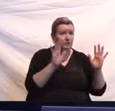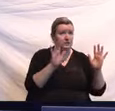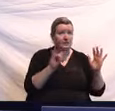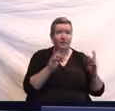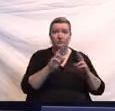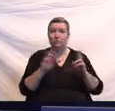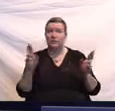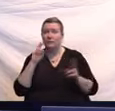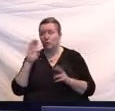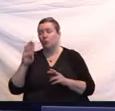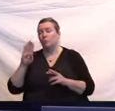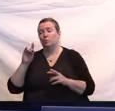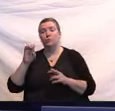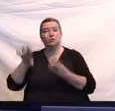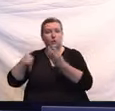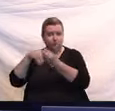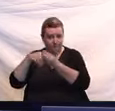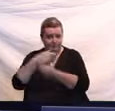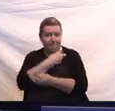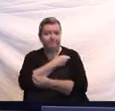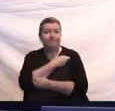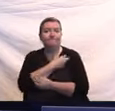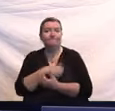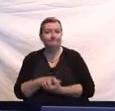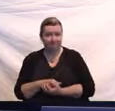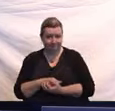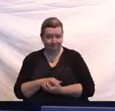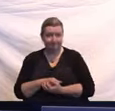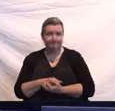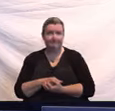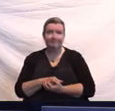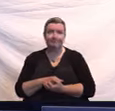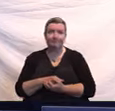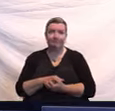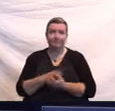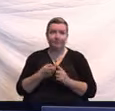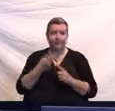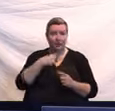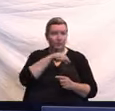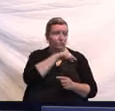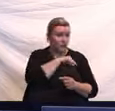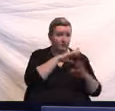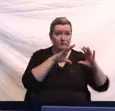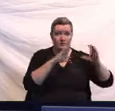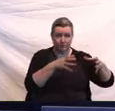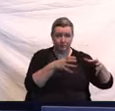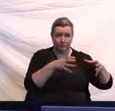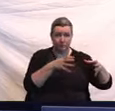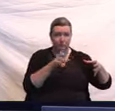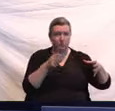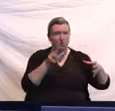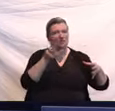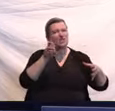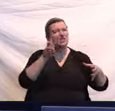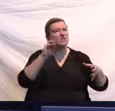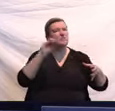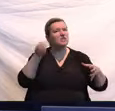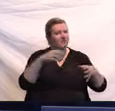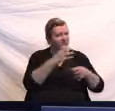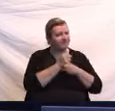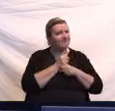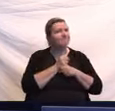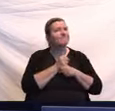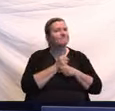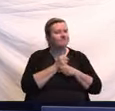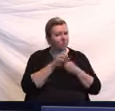boosters. Currently, 36% of all those eligible have received a booster. As